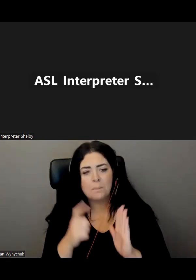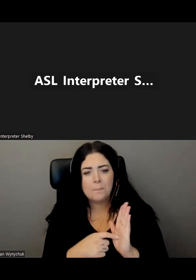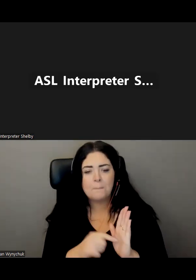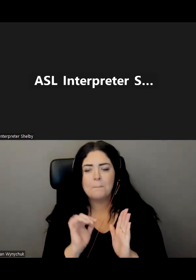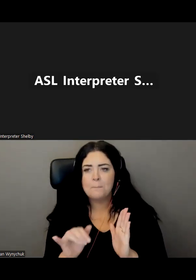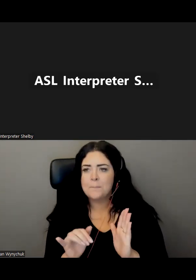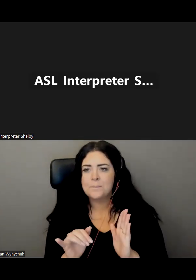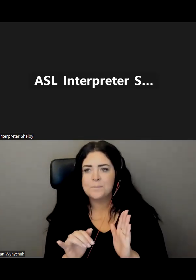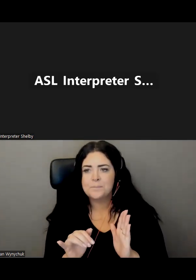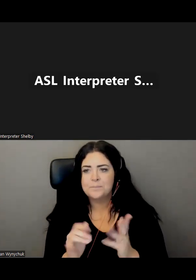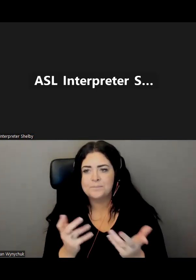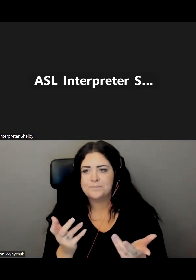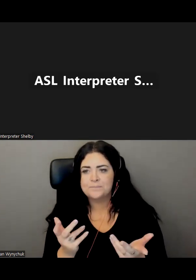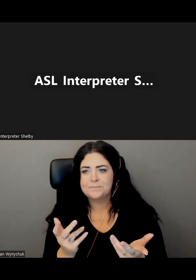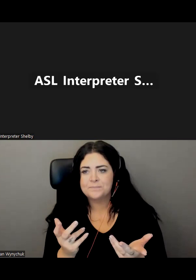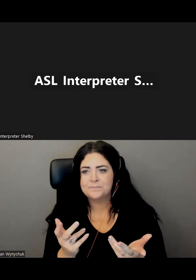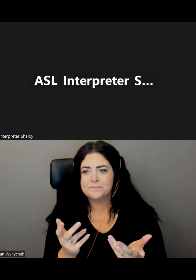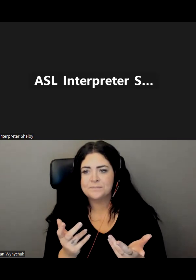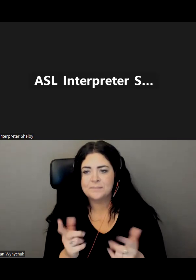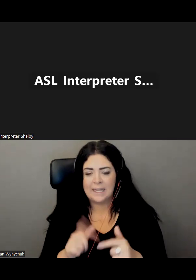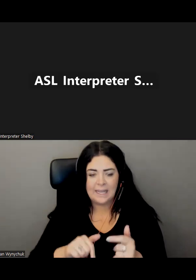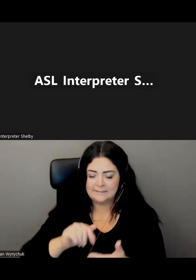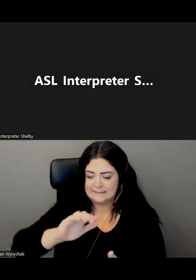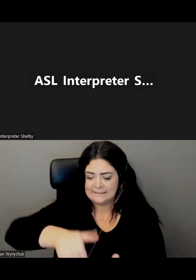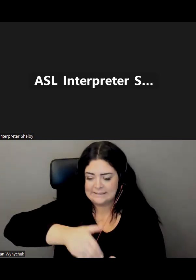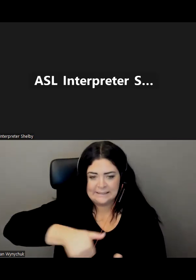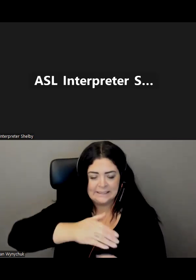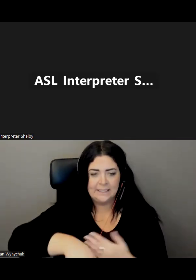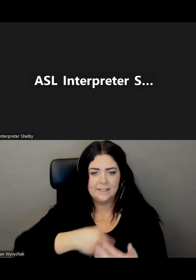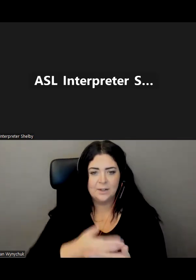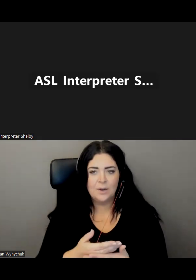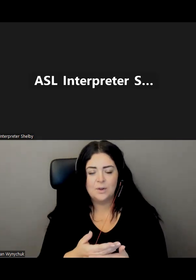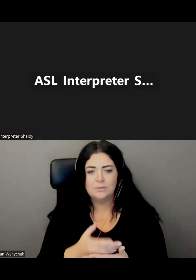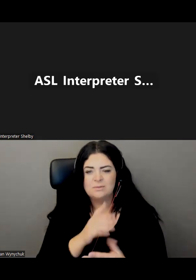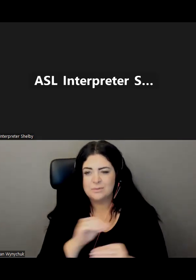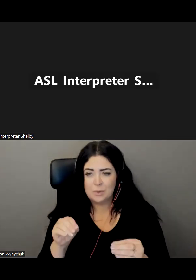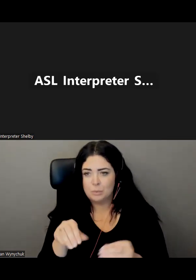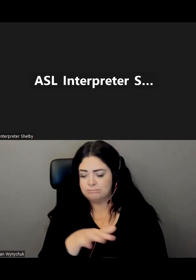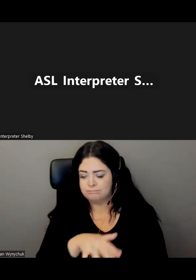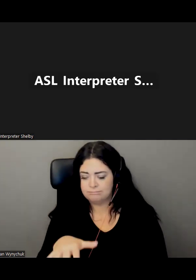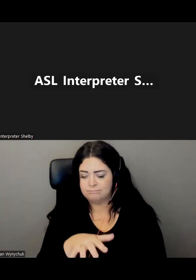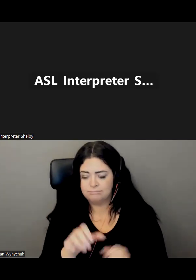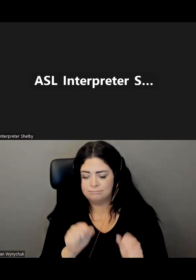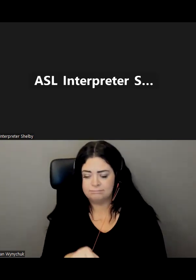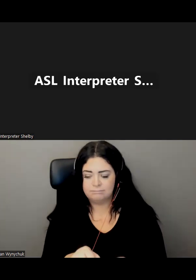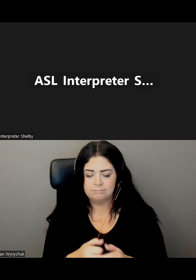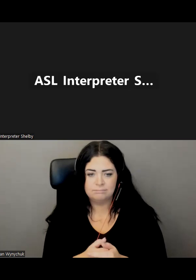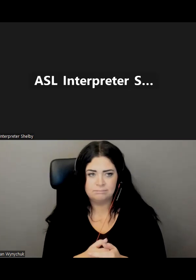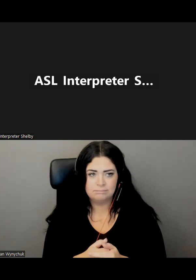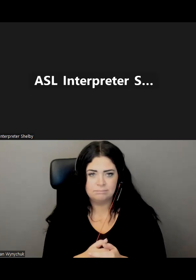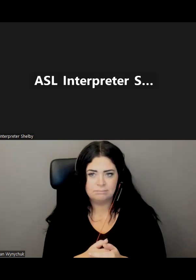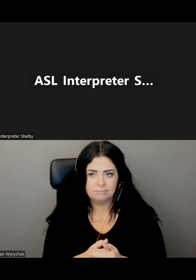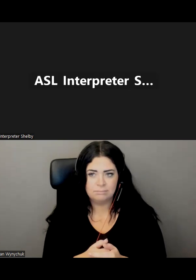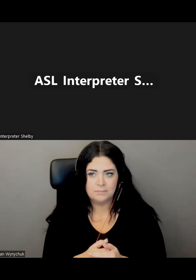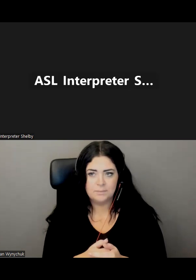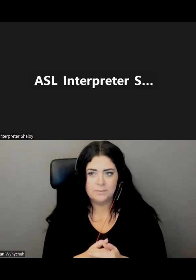just aren't able to, dig up your area. Sometimes you just don't have the space. So containers are great because they can be moved around